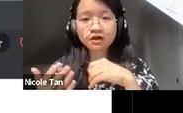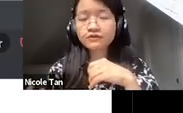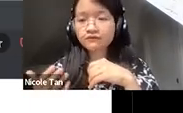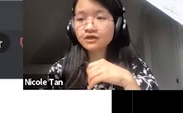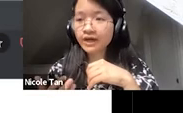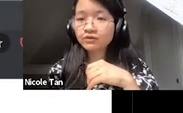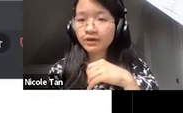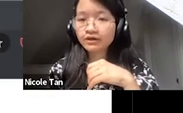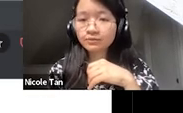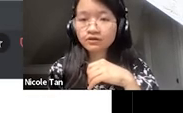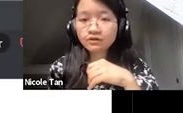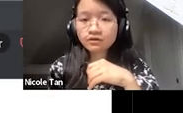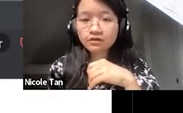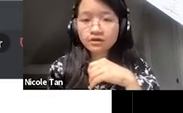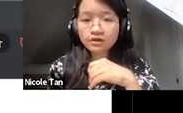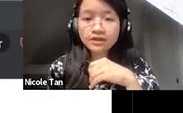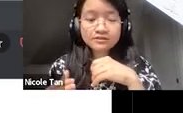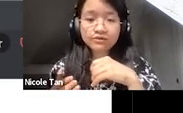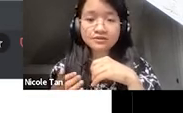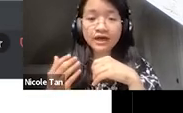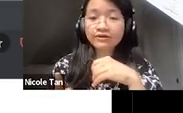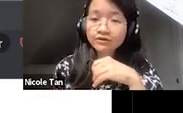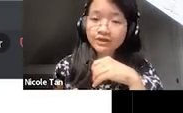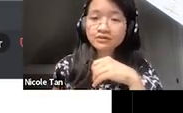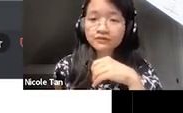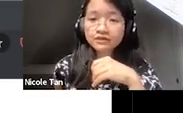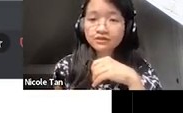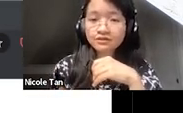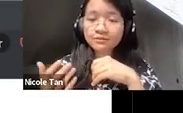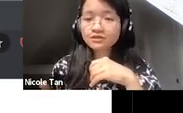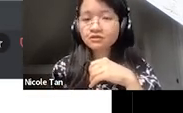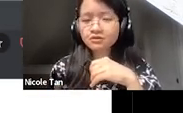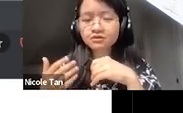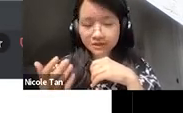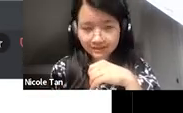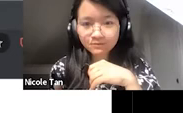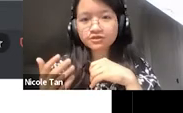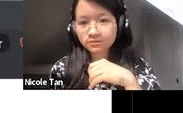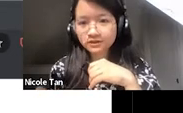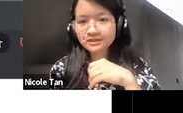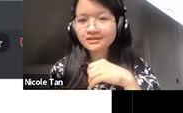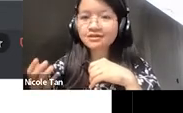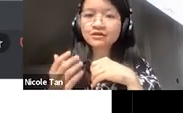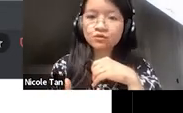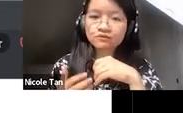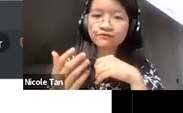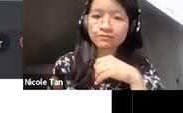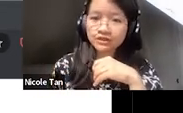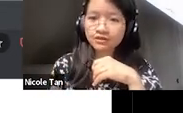because it's often written manually by a human. In cases where there's higher alt text coverage, these image descriptions